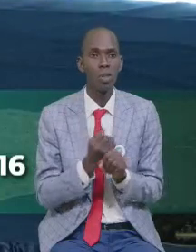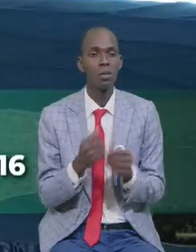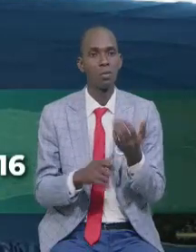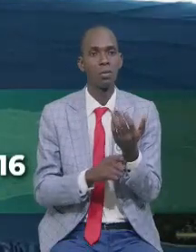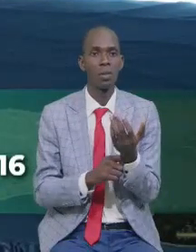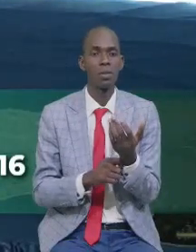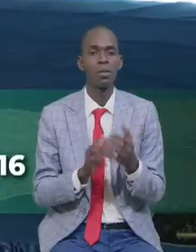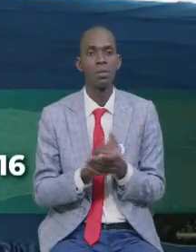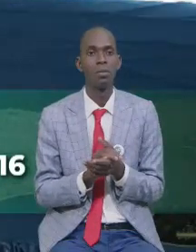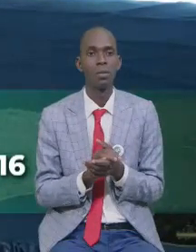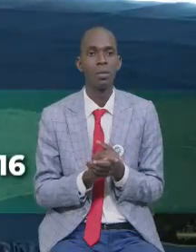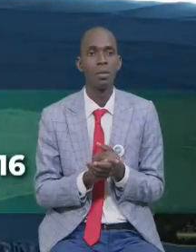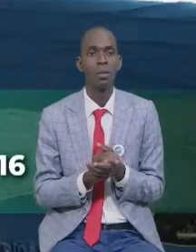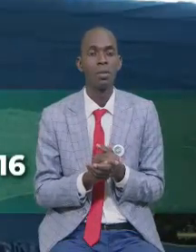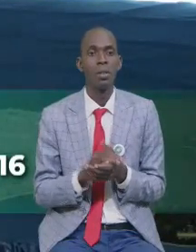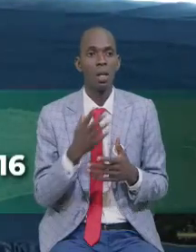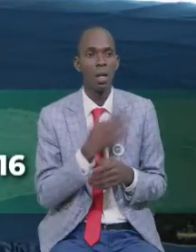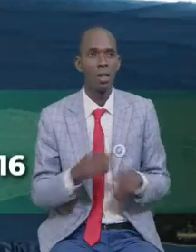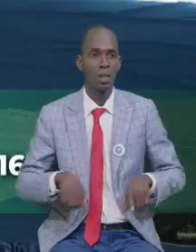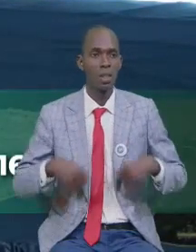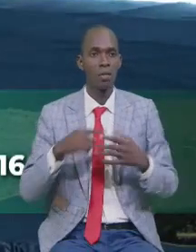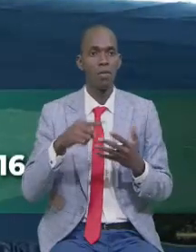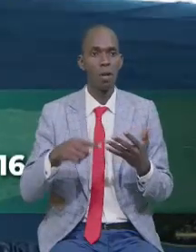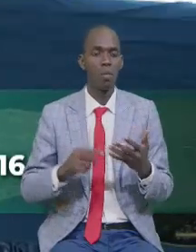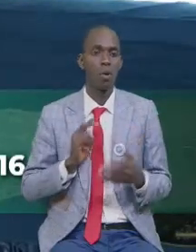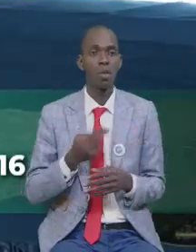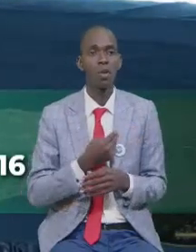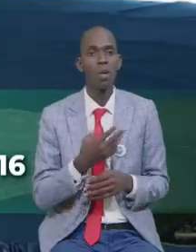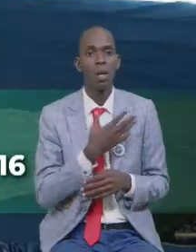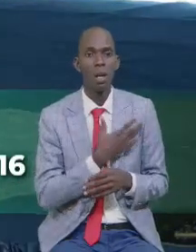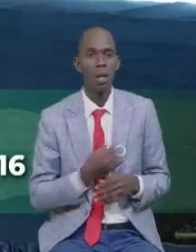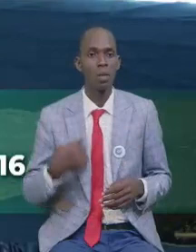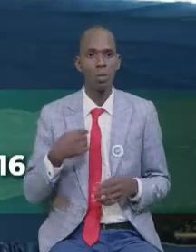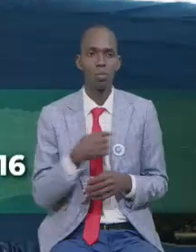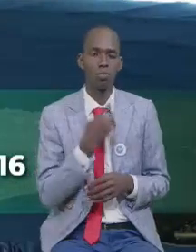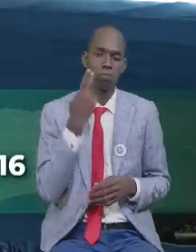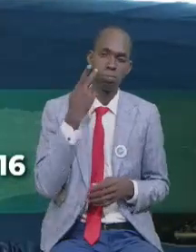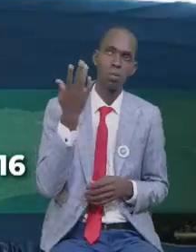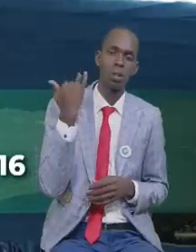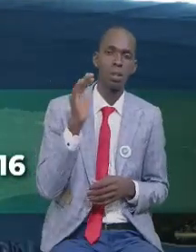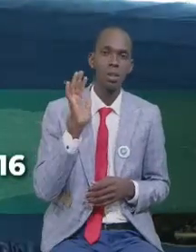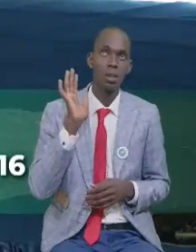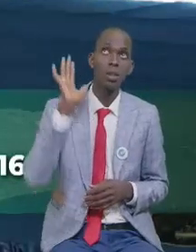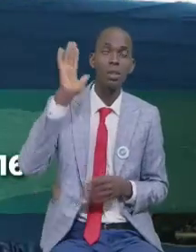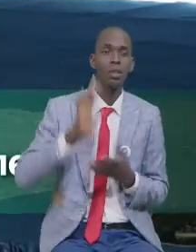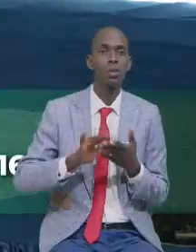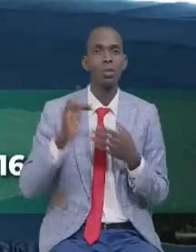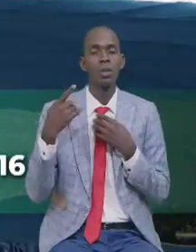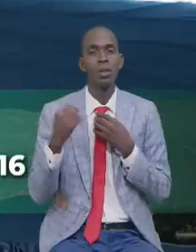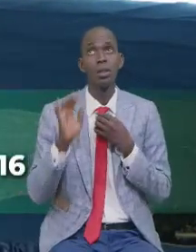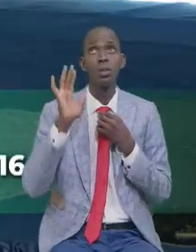and dwelt among us, and we beheld his glory, the glory as of the